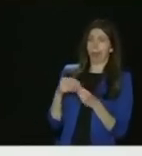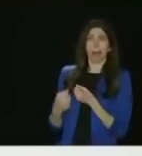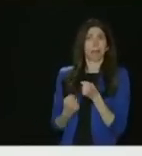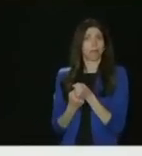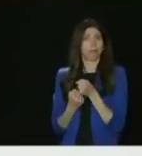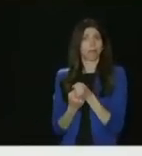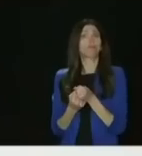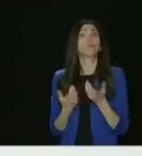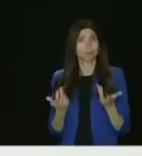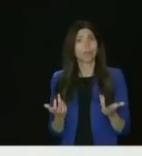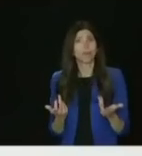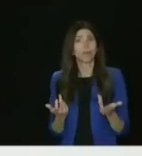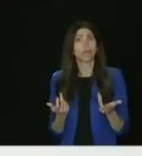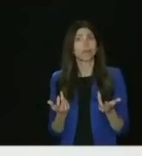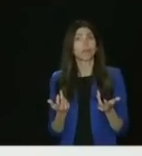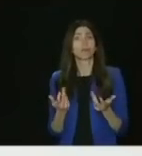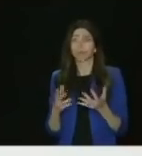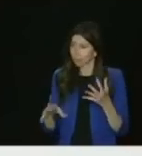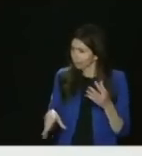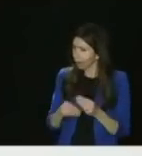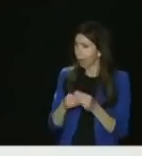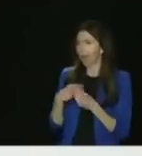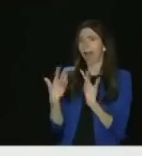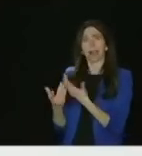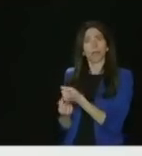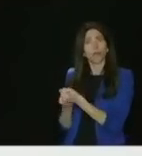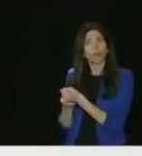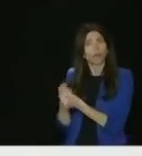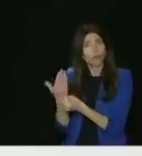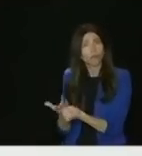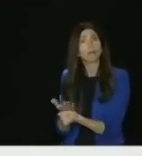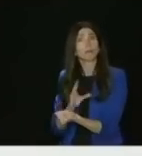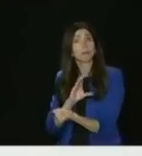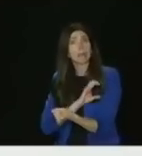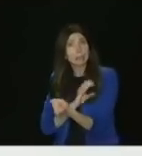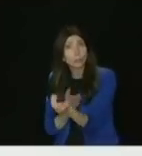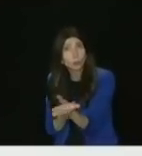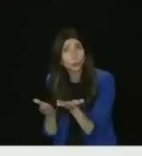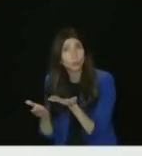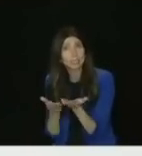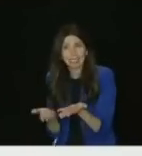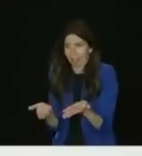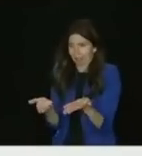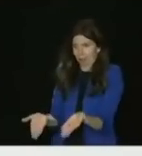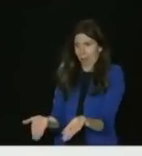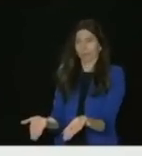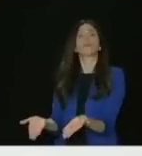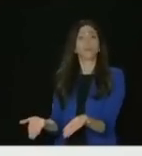and provide additional tools to the police services that are on site in order to